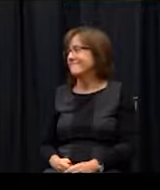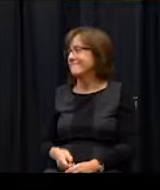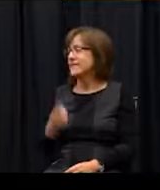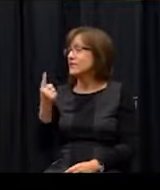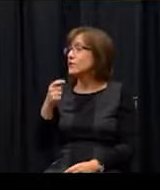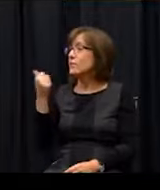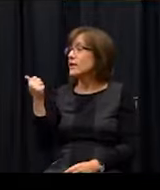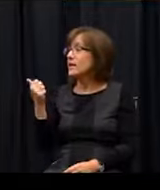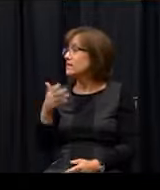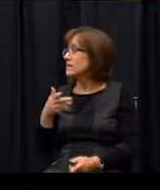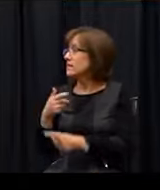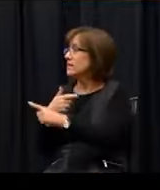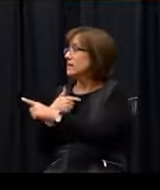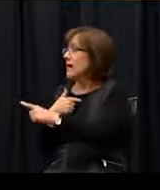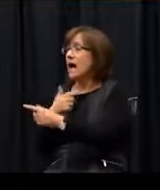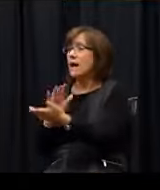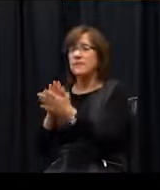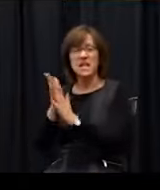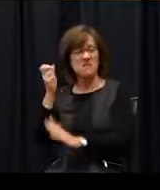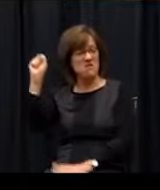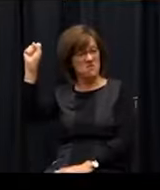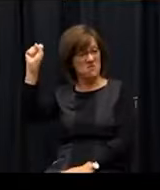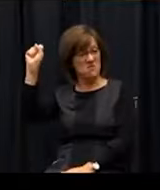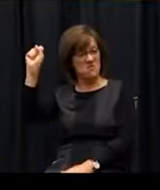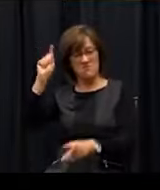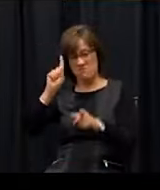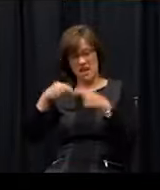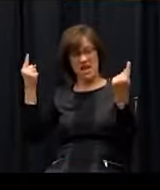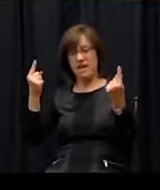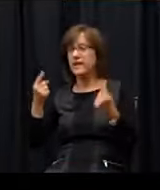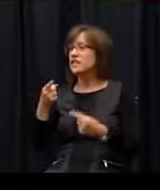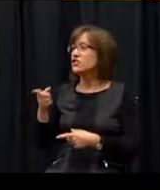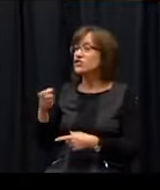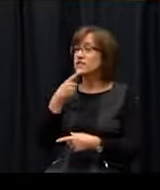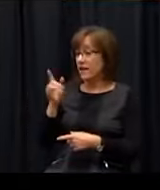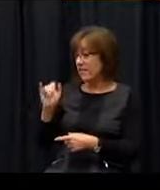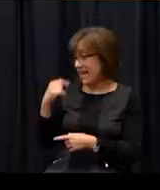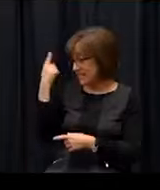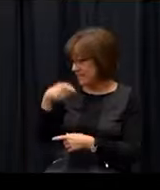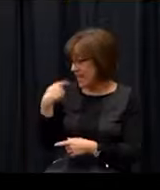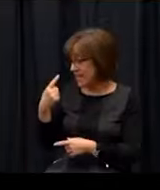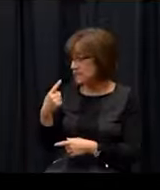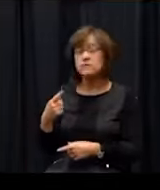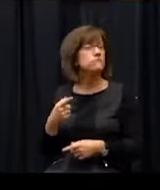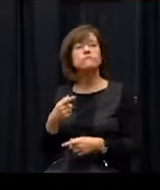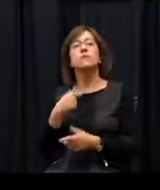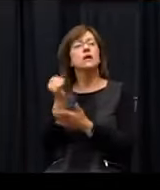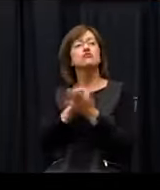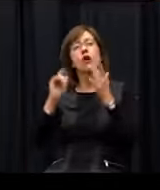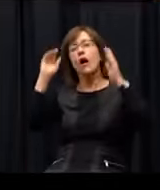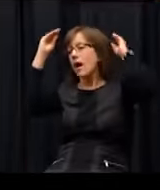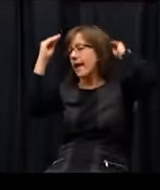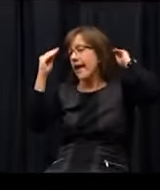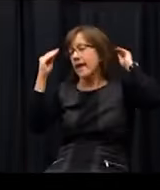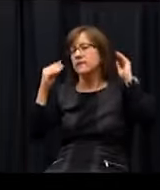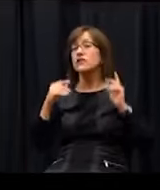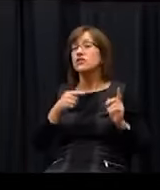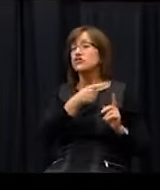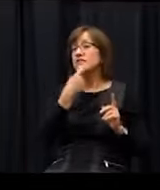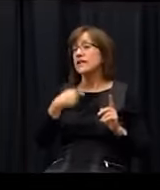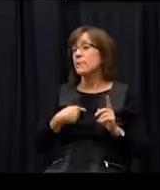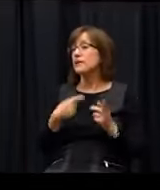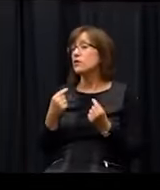Anyone else? I became oppositional. You became oppositional. She would say, that's a face. No, that was now a hat. Because she was telling me what to do and